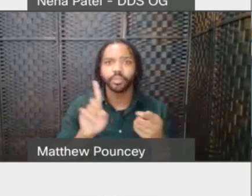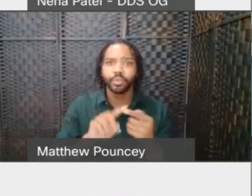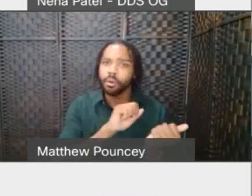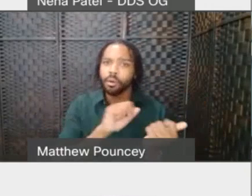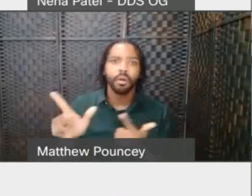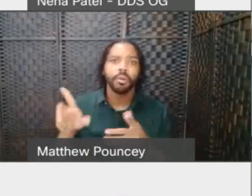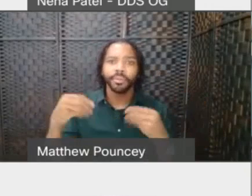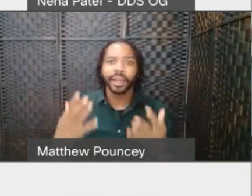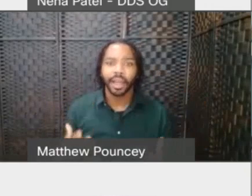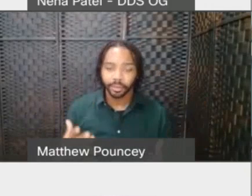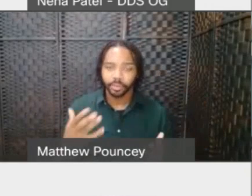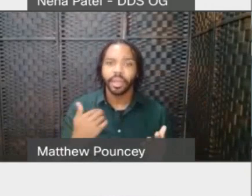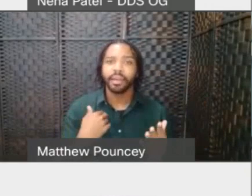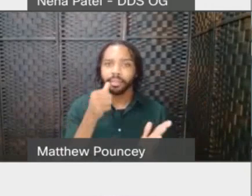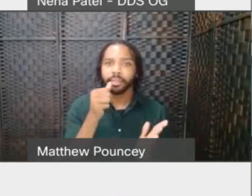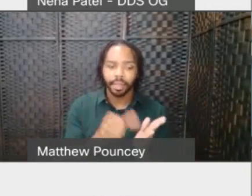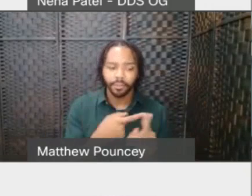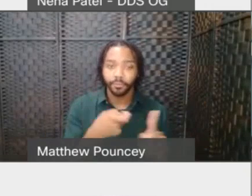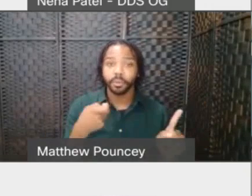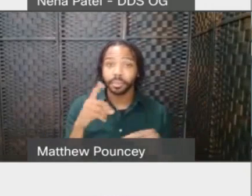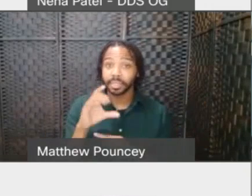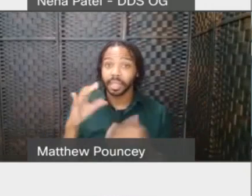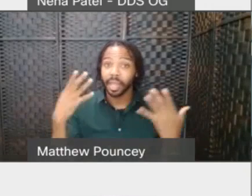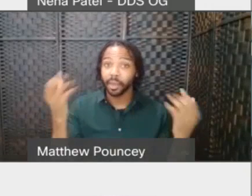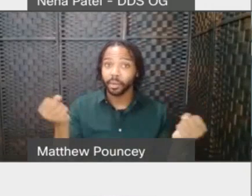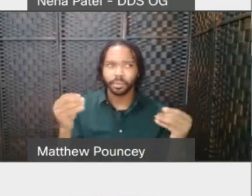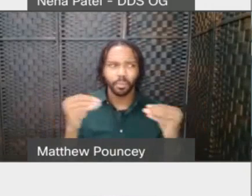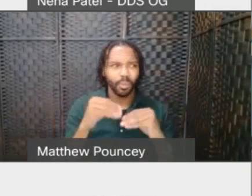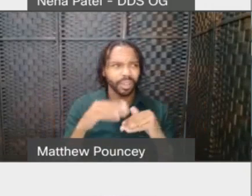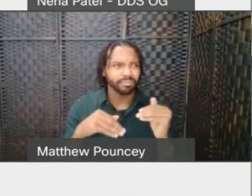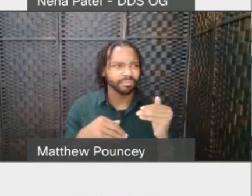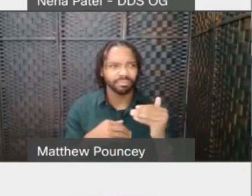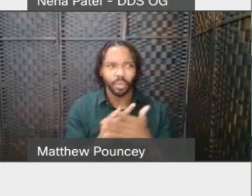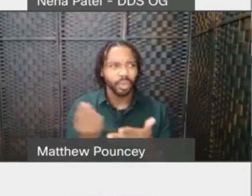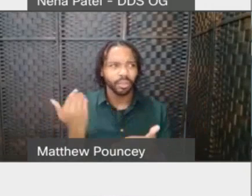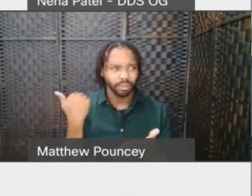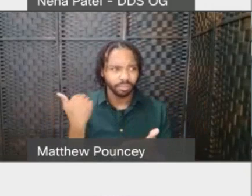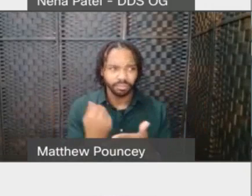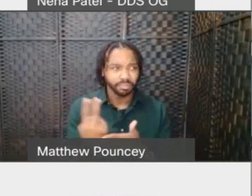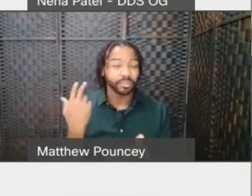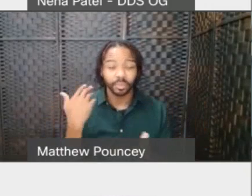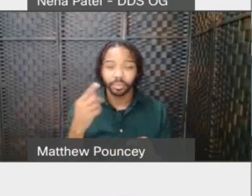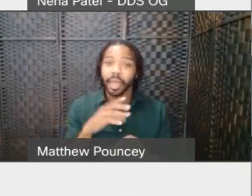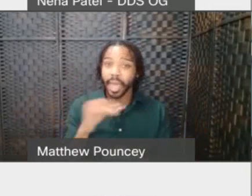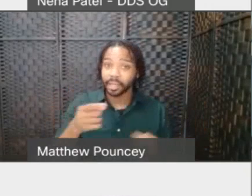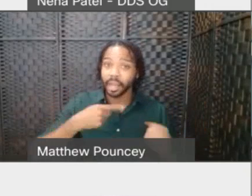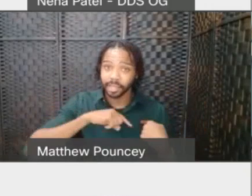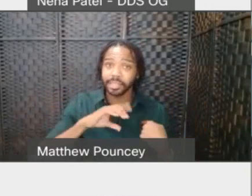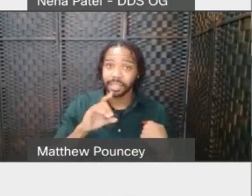list. So the letter that went out from them more than a week ago and then went out from us within the past